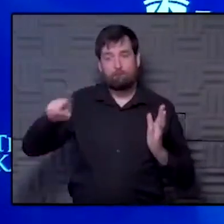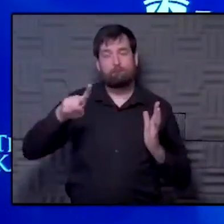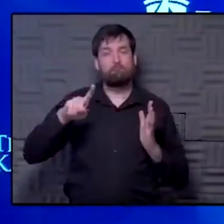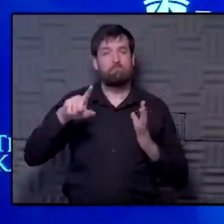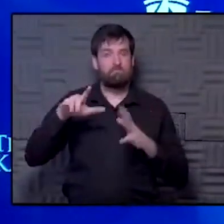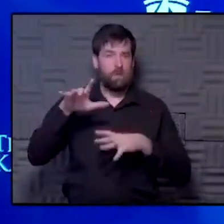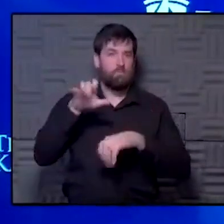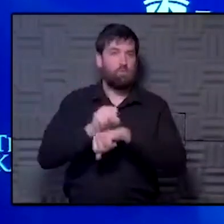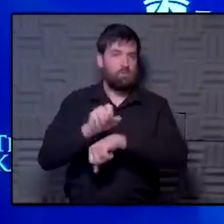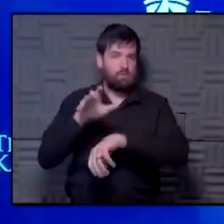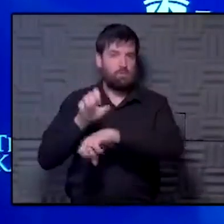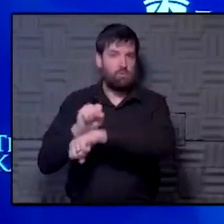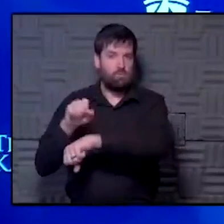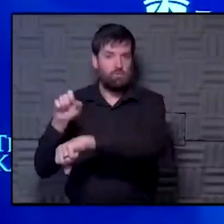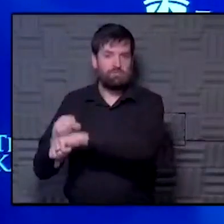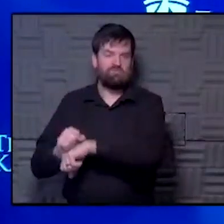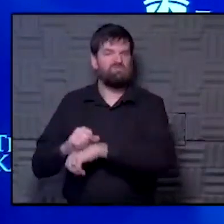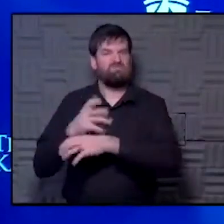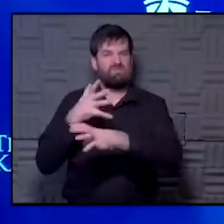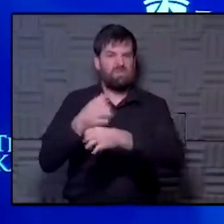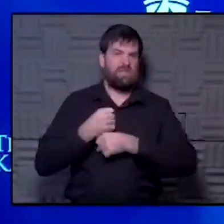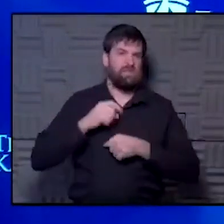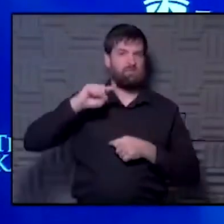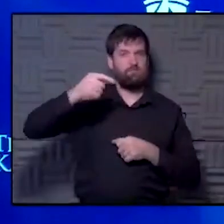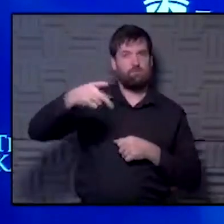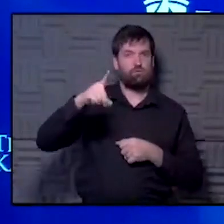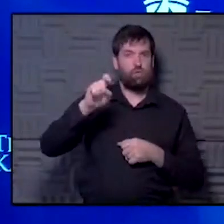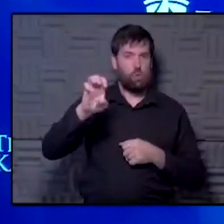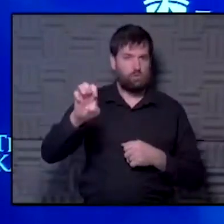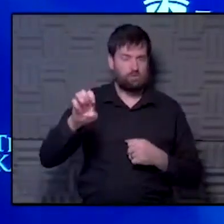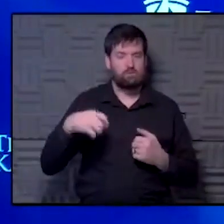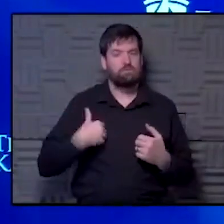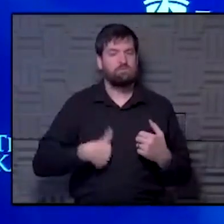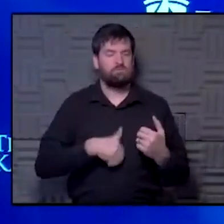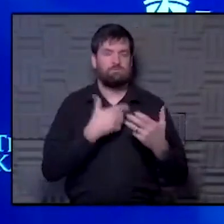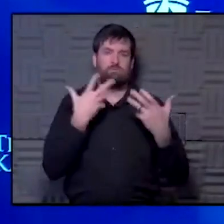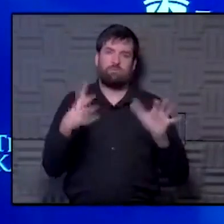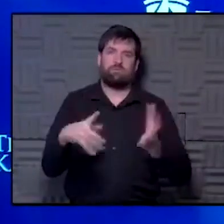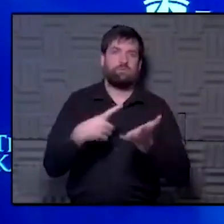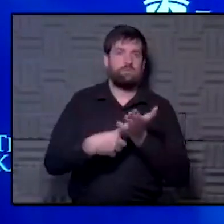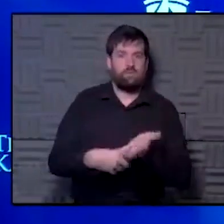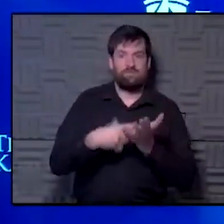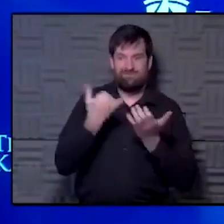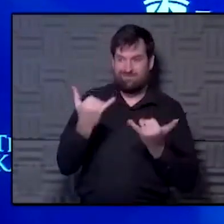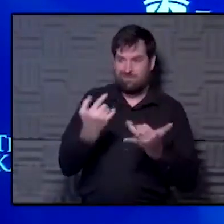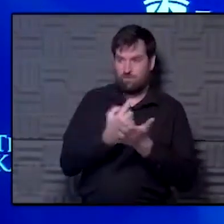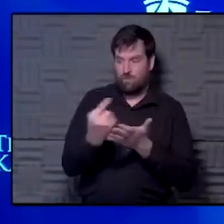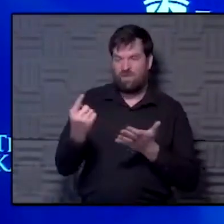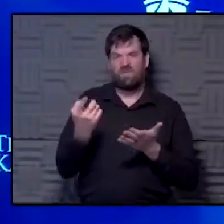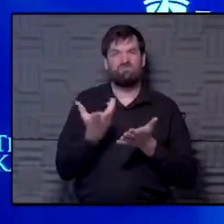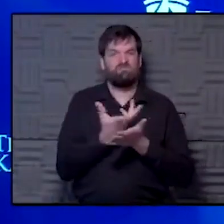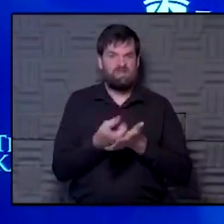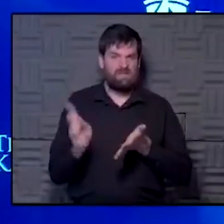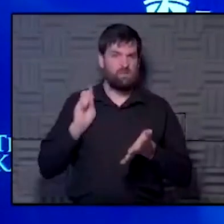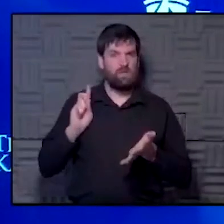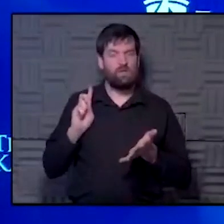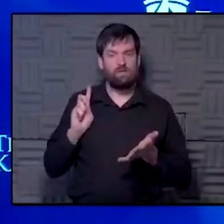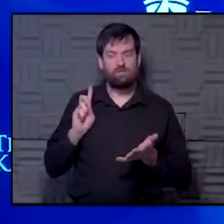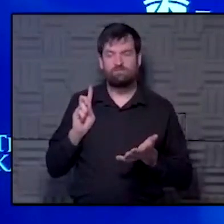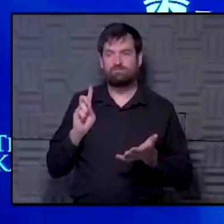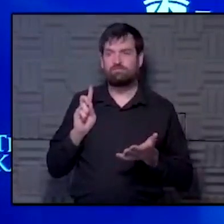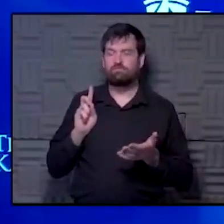appointments and they're starting to get their first dose. And we've talked so much, this week y'all have, and last week about